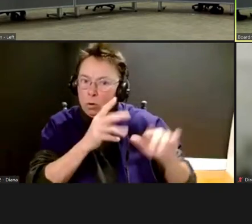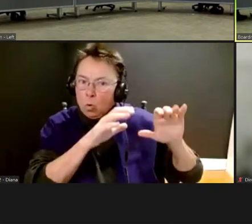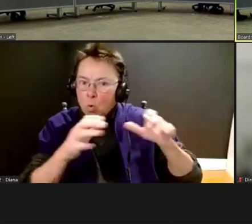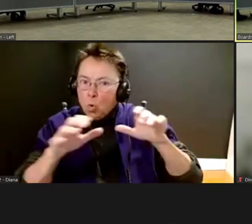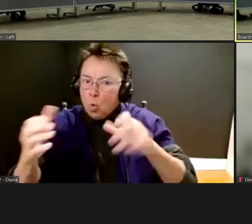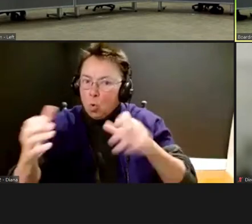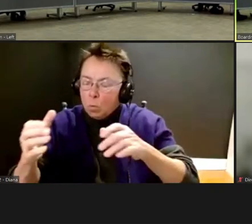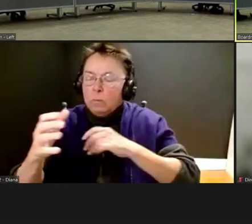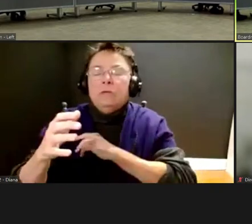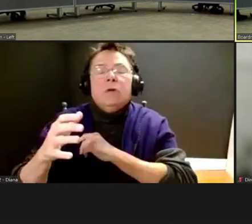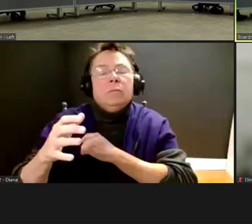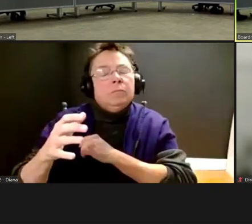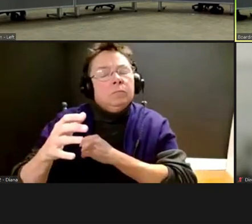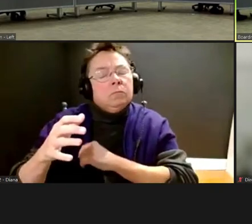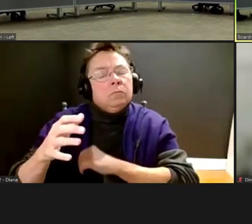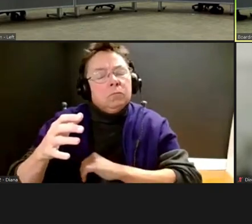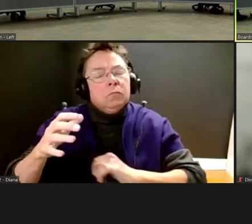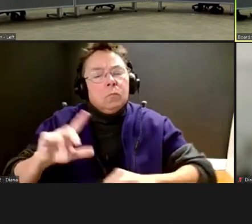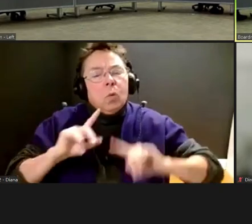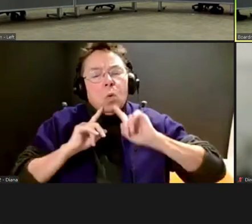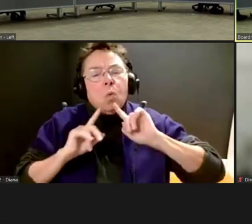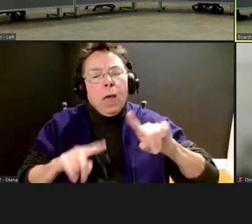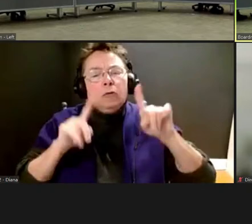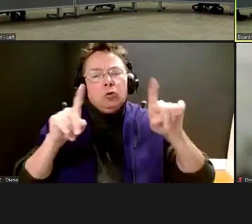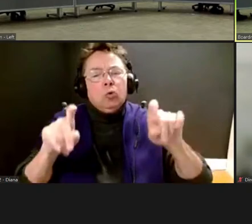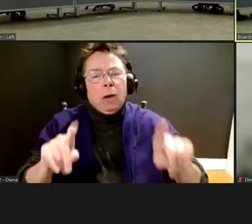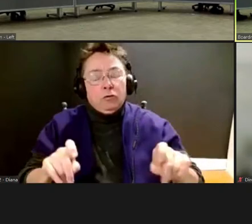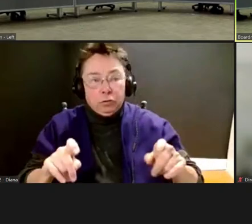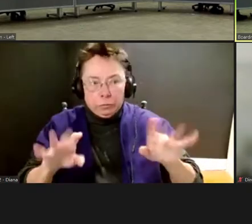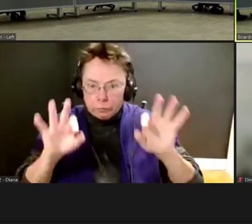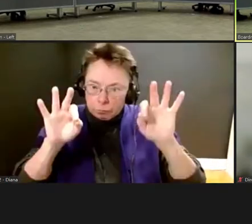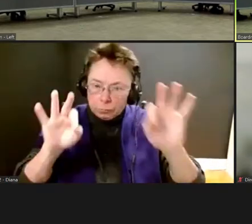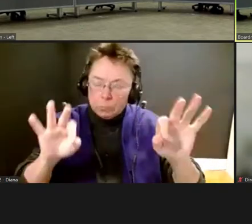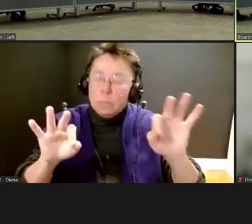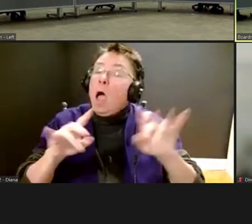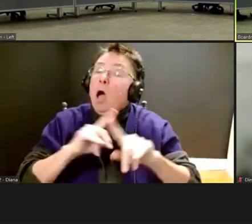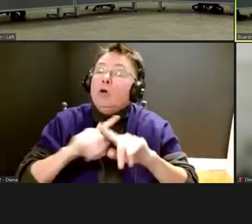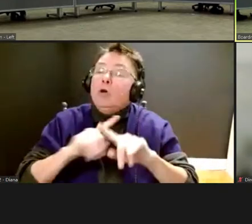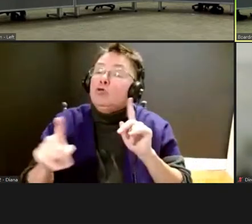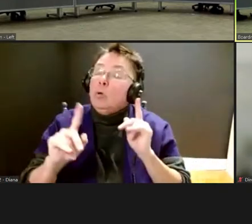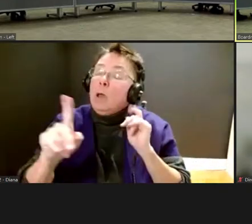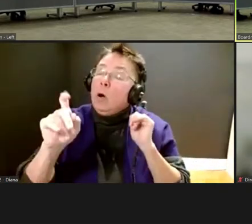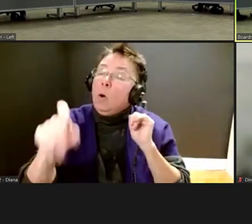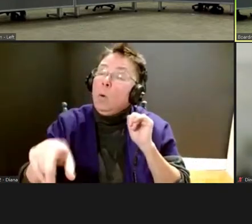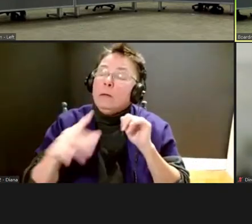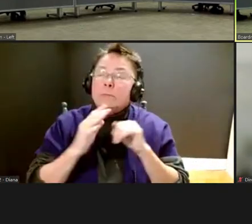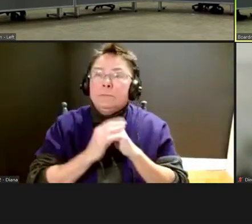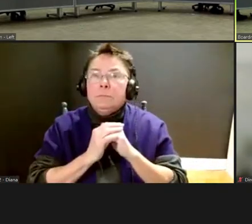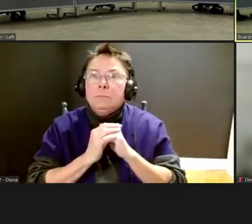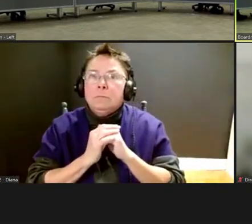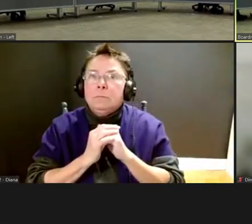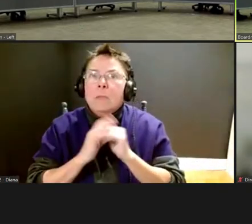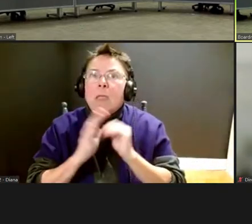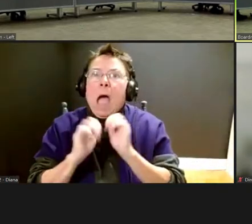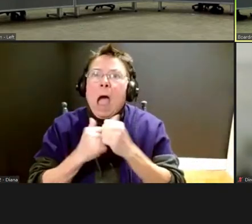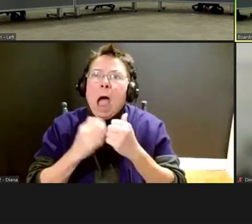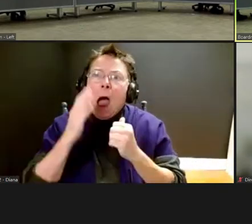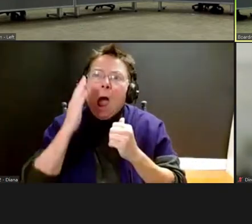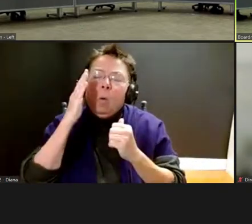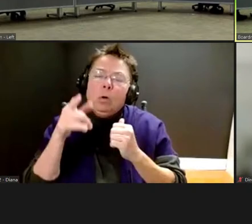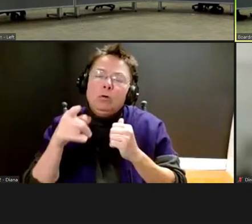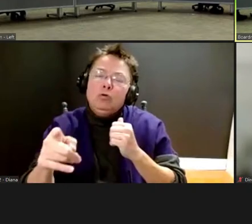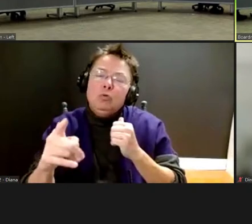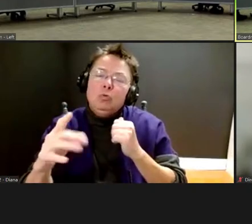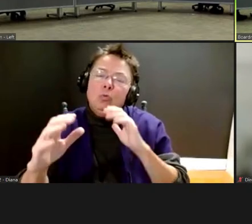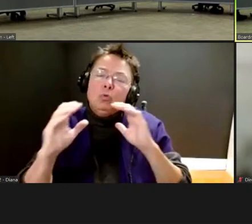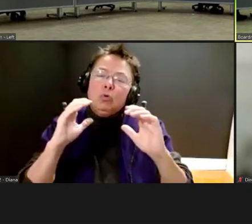lot of questions that they had, and but want to know, is there a mechanism whereby you will be communicating more